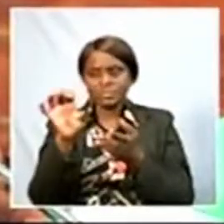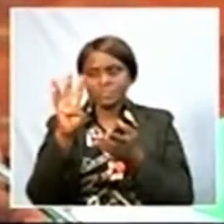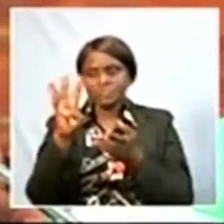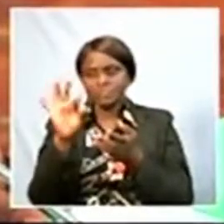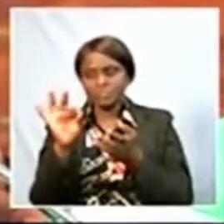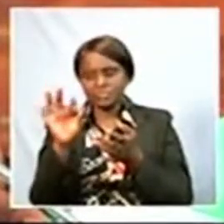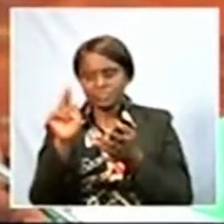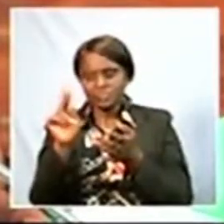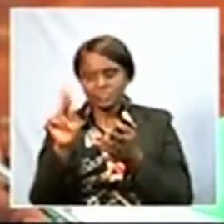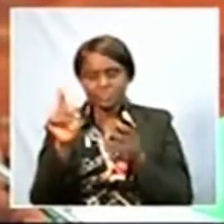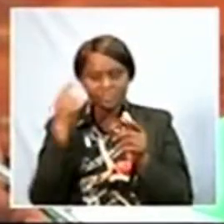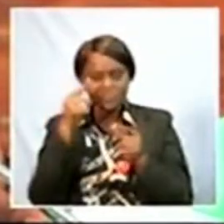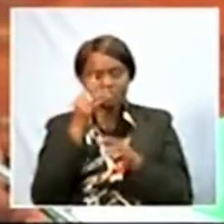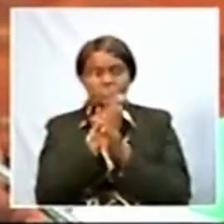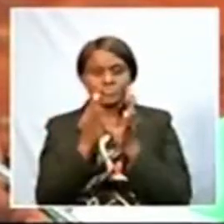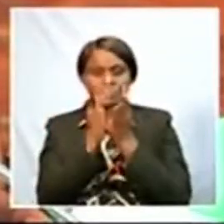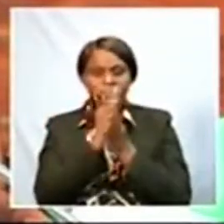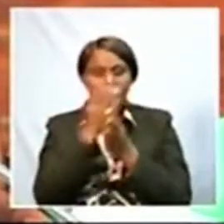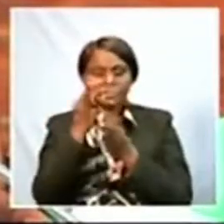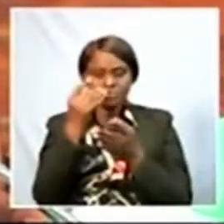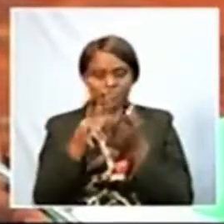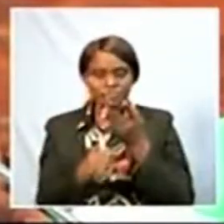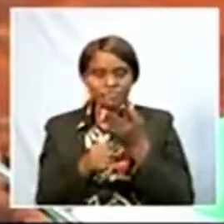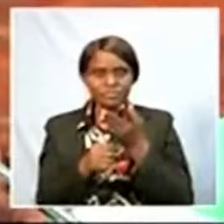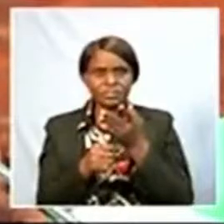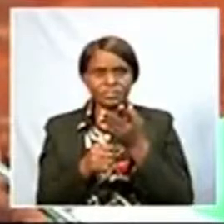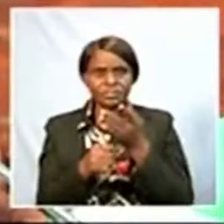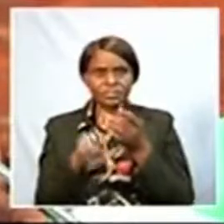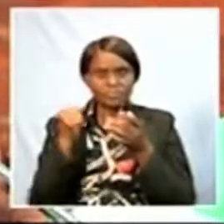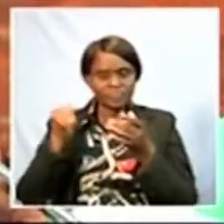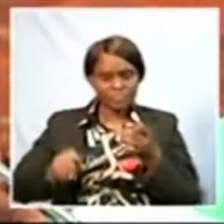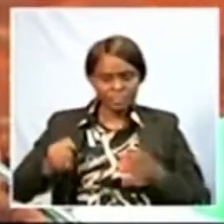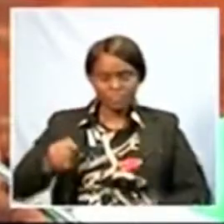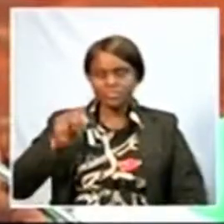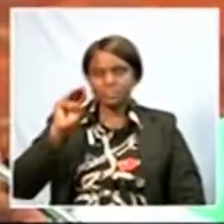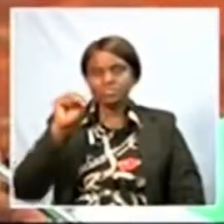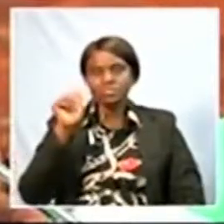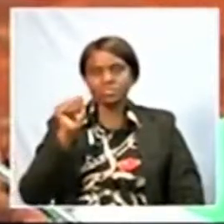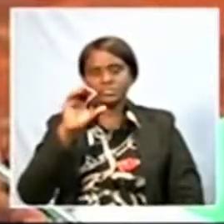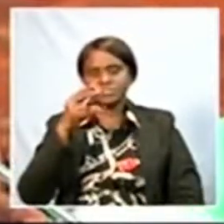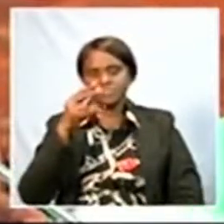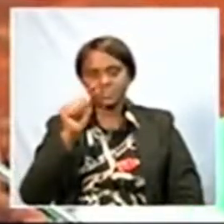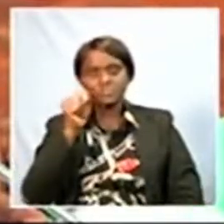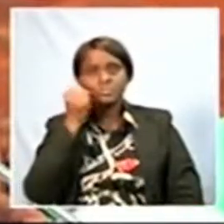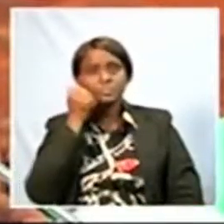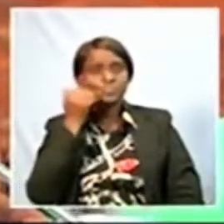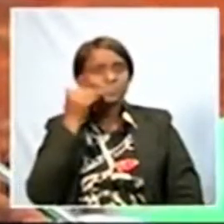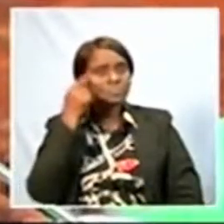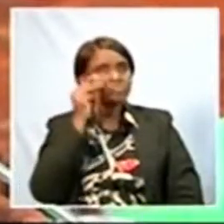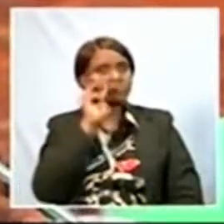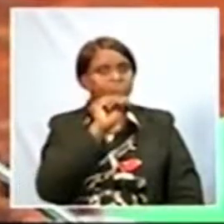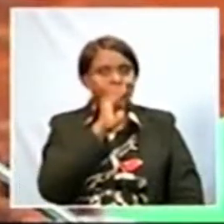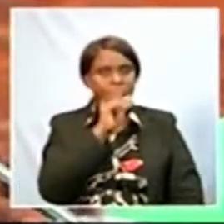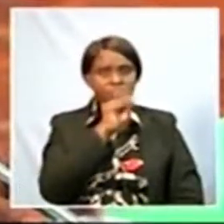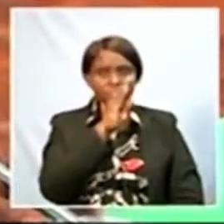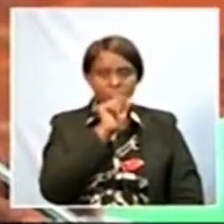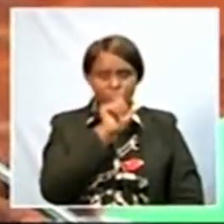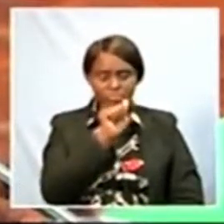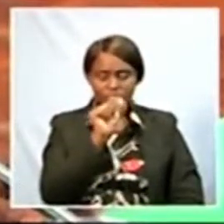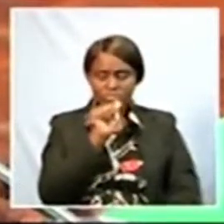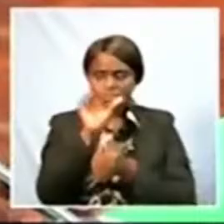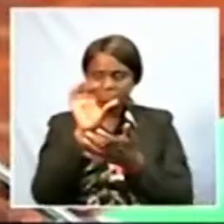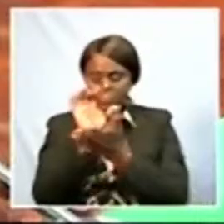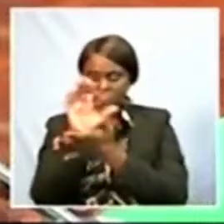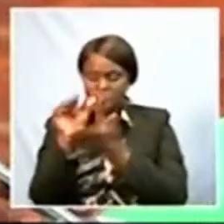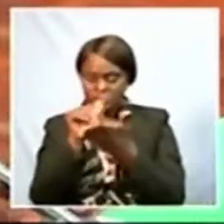922,849 kwacha for the construction of Chief Macha and Chief Choma's palaces for Mbabala and Choma